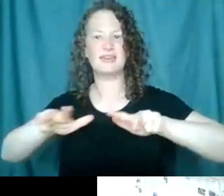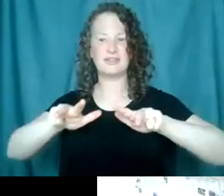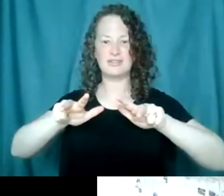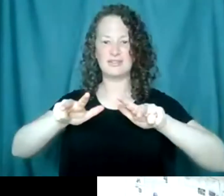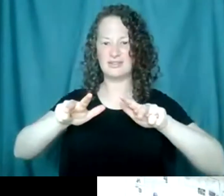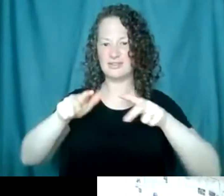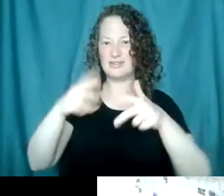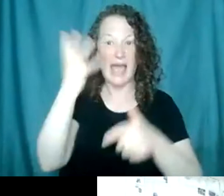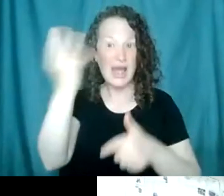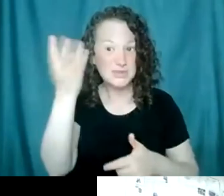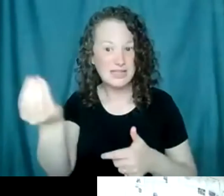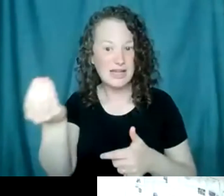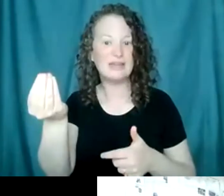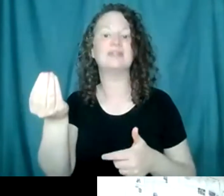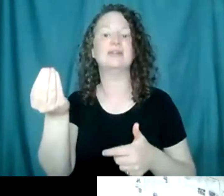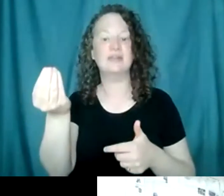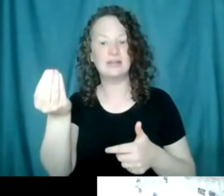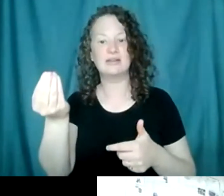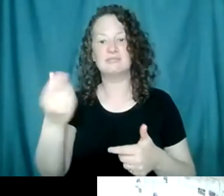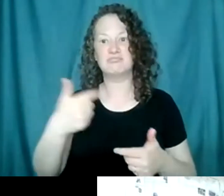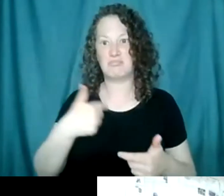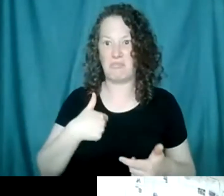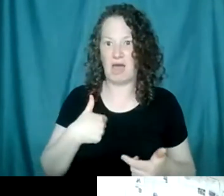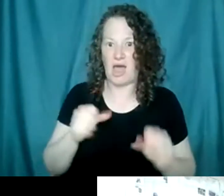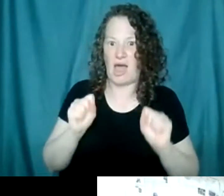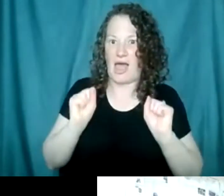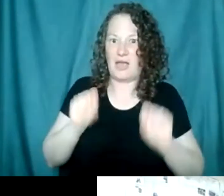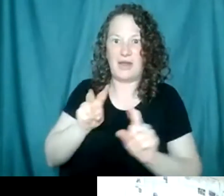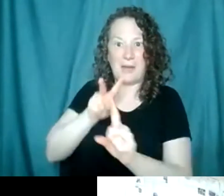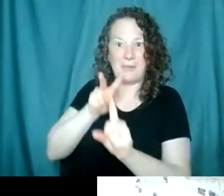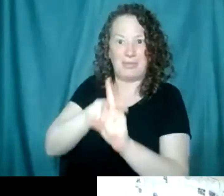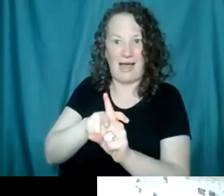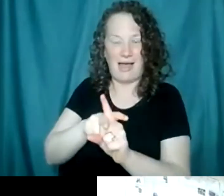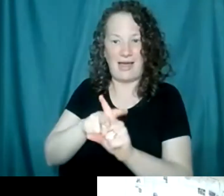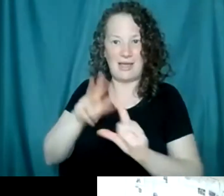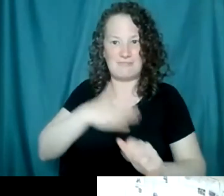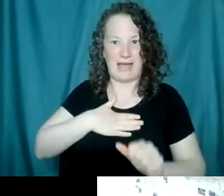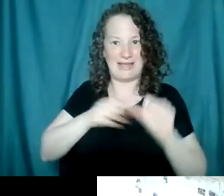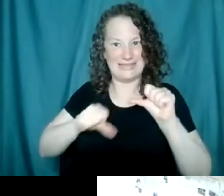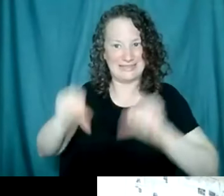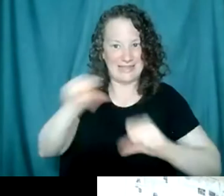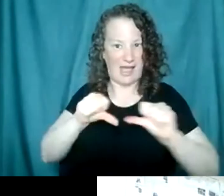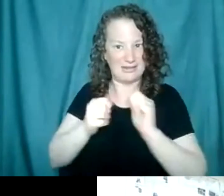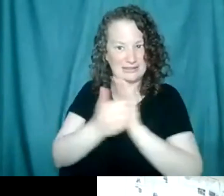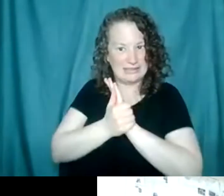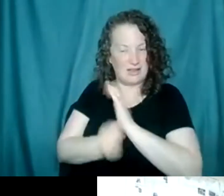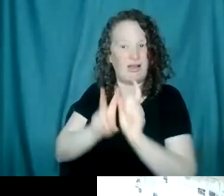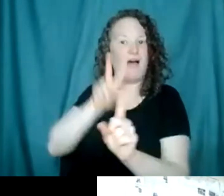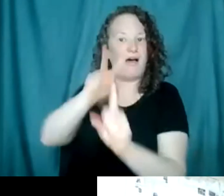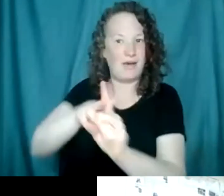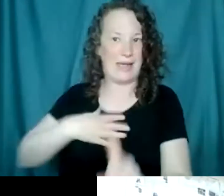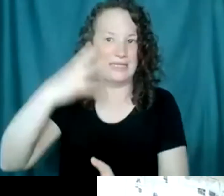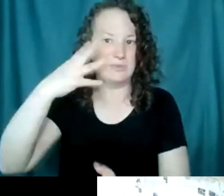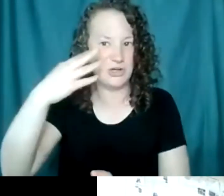stuff outdoors, I was able to apply the science that I had been learning to those experiences. And so I like